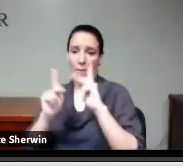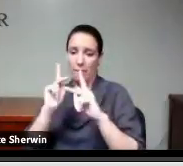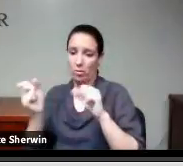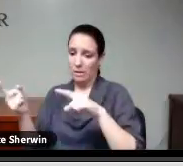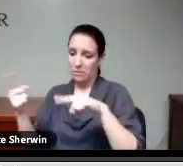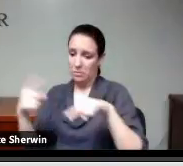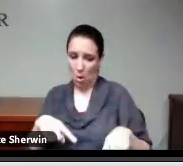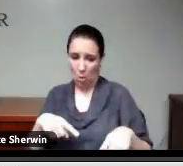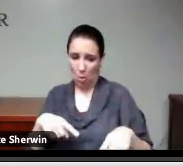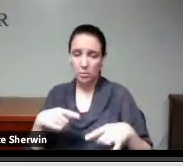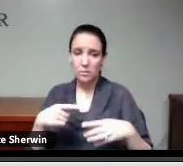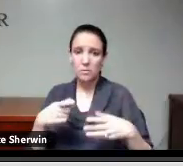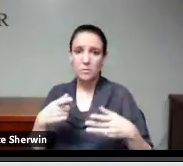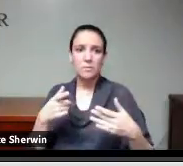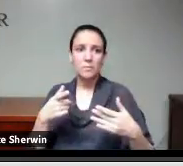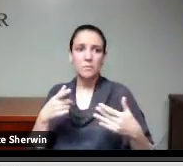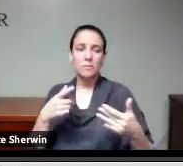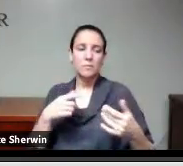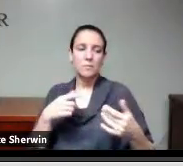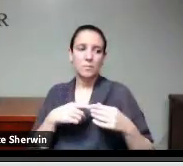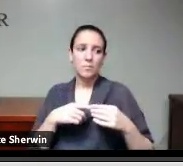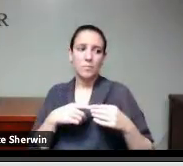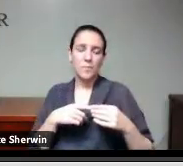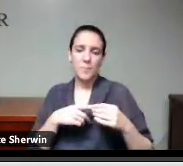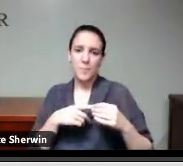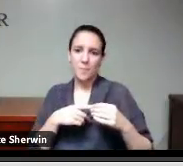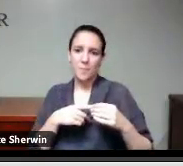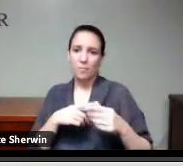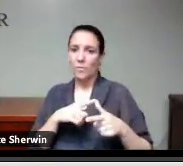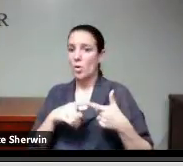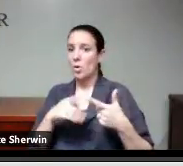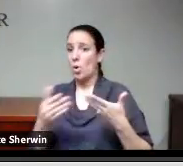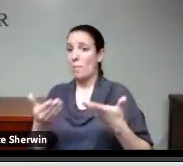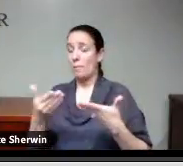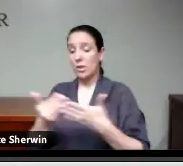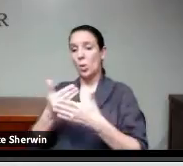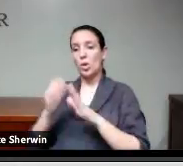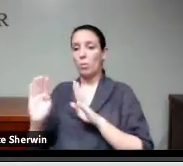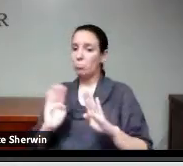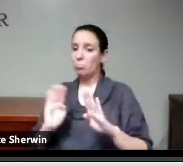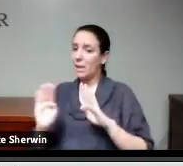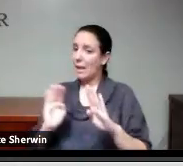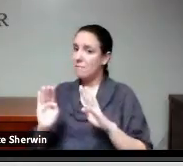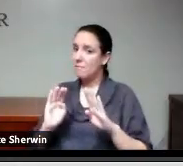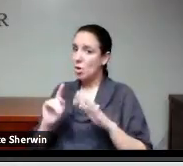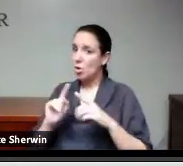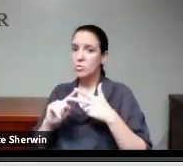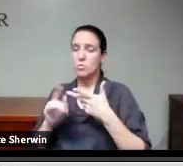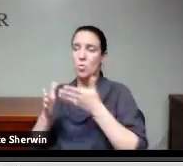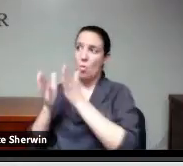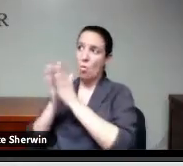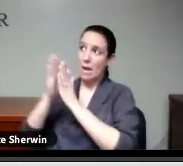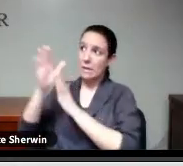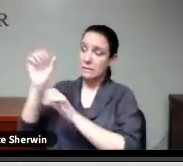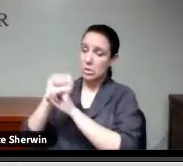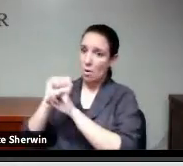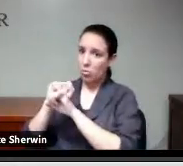families, or to take on new behaviors, to asking your employees to start